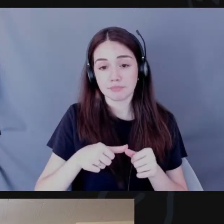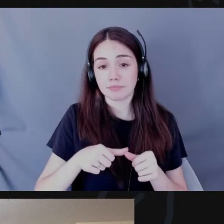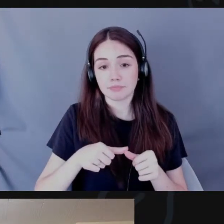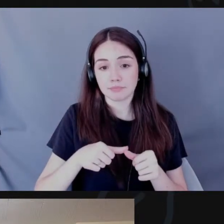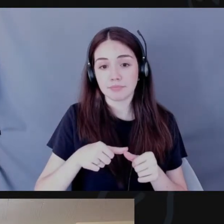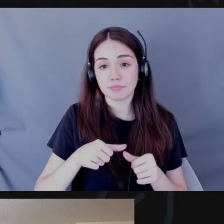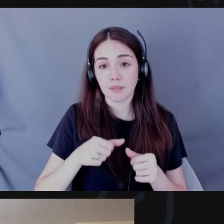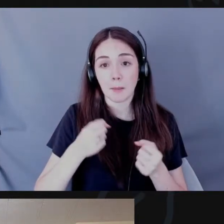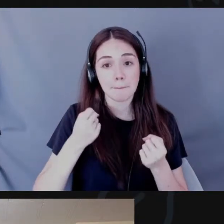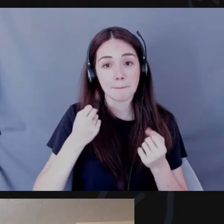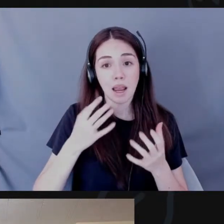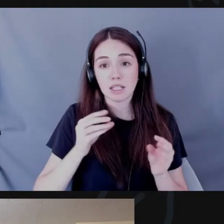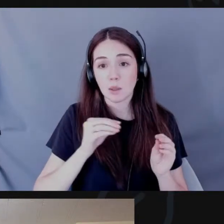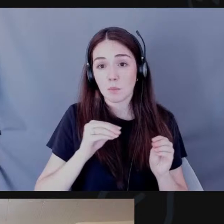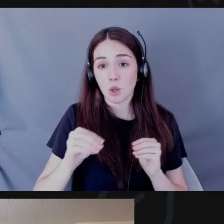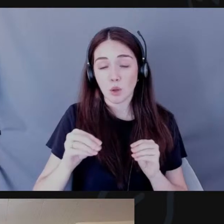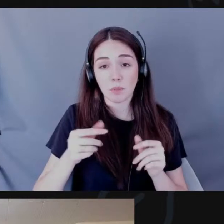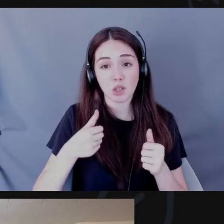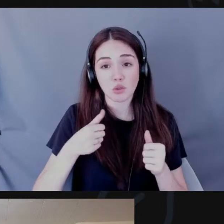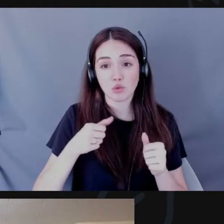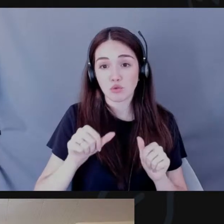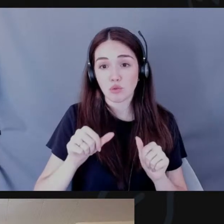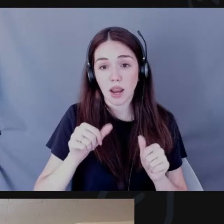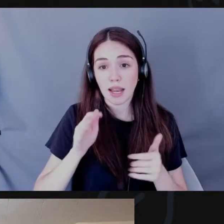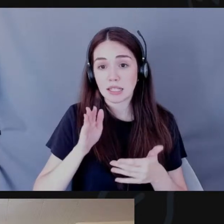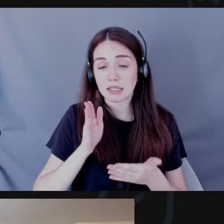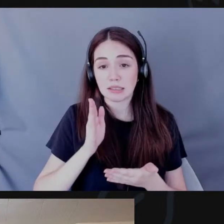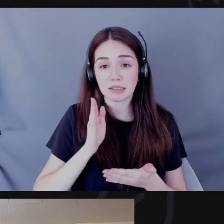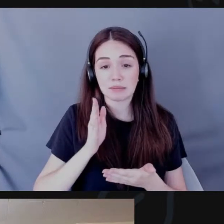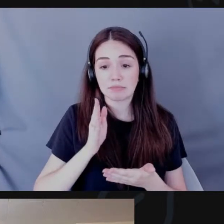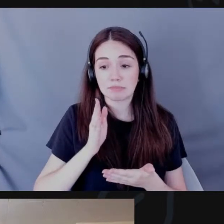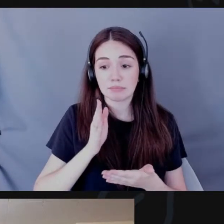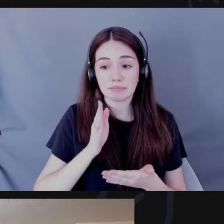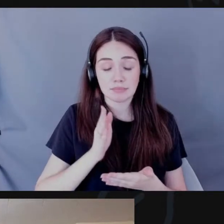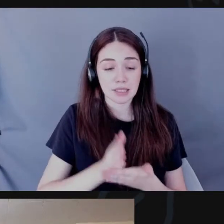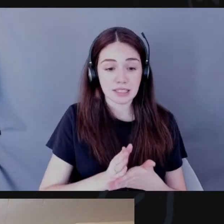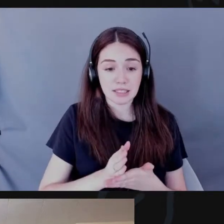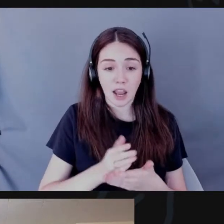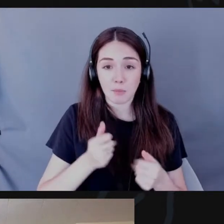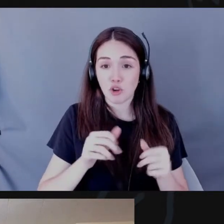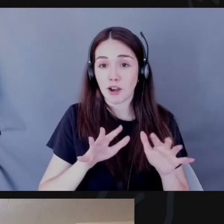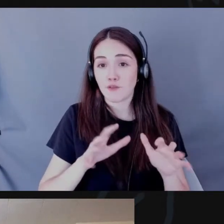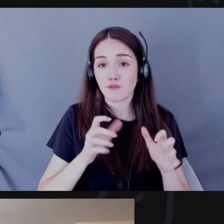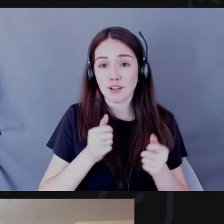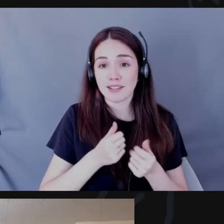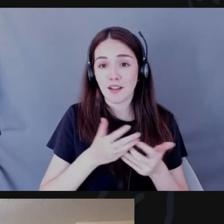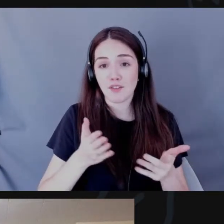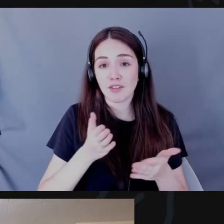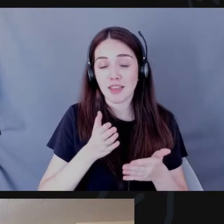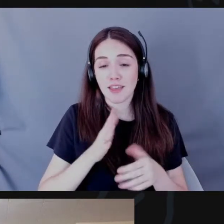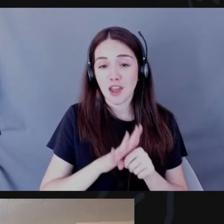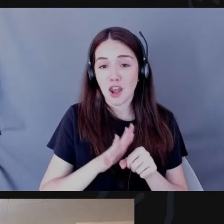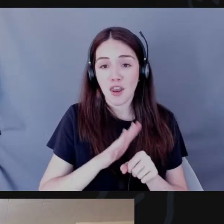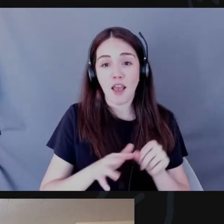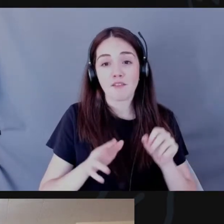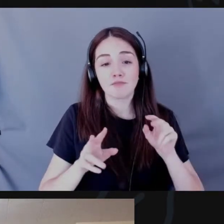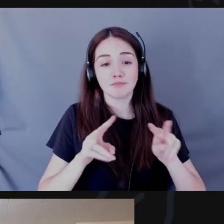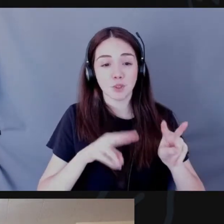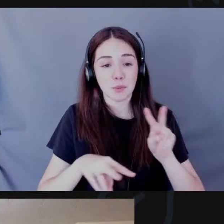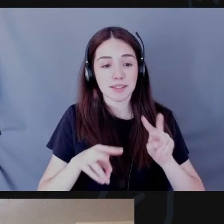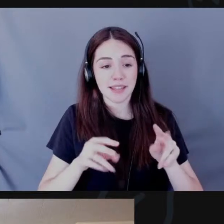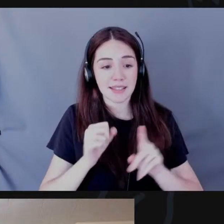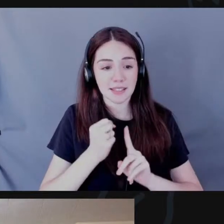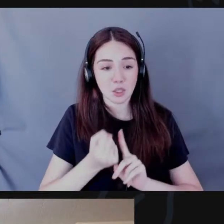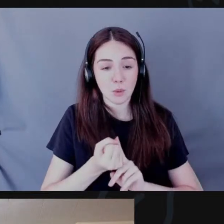massive movement, to try and stop, just freeze things in place long enough to assess the situation. Probably